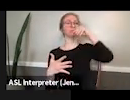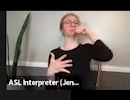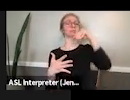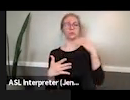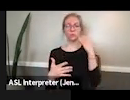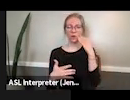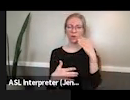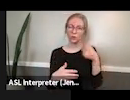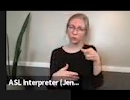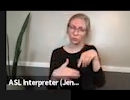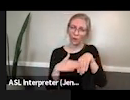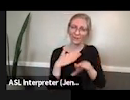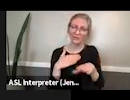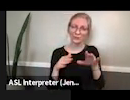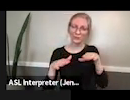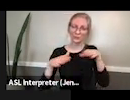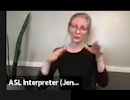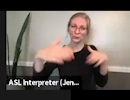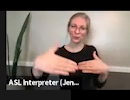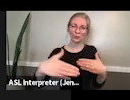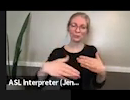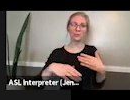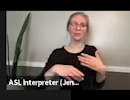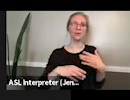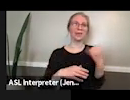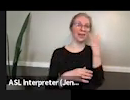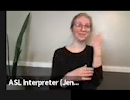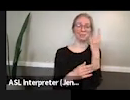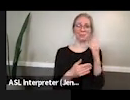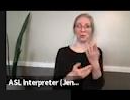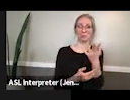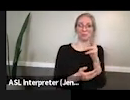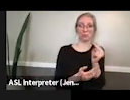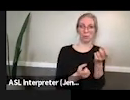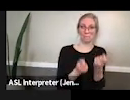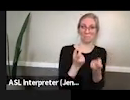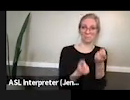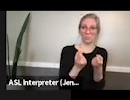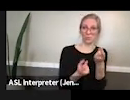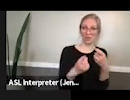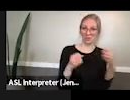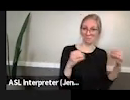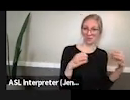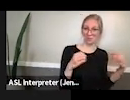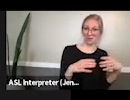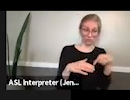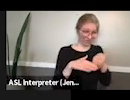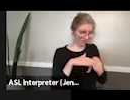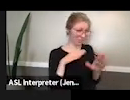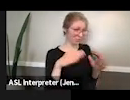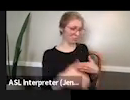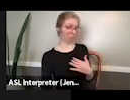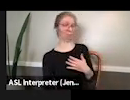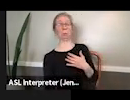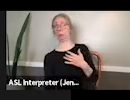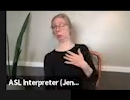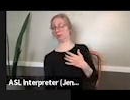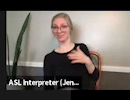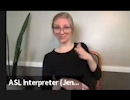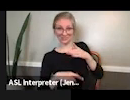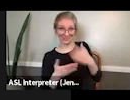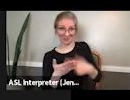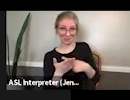ever walked into a room after somebody burns popcorn in a microwave, right? You can smell that. Sometimes you don't even have to walk in the